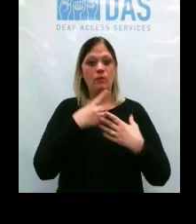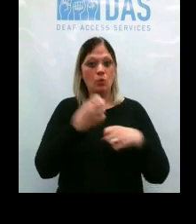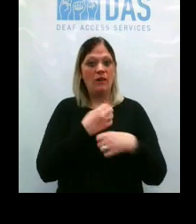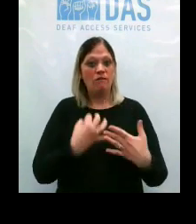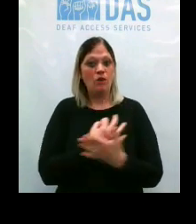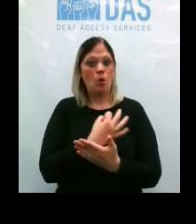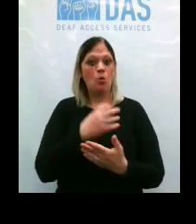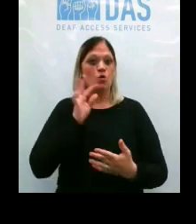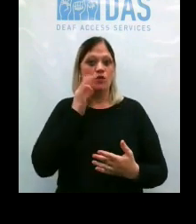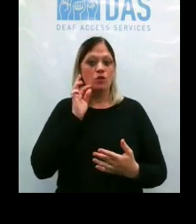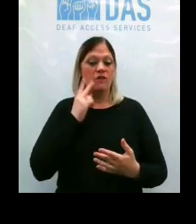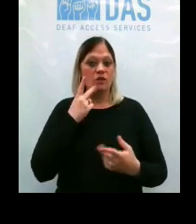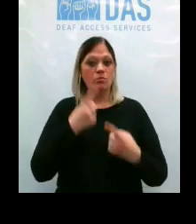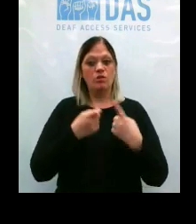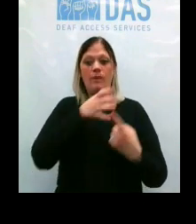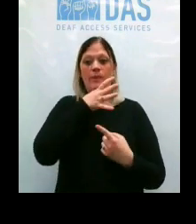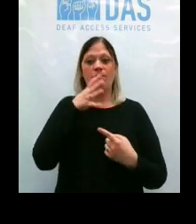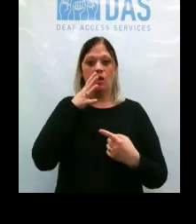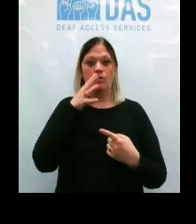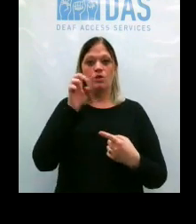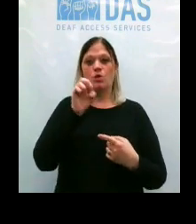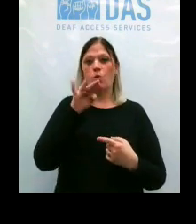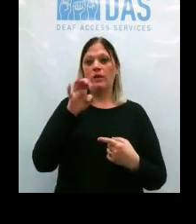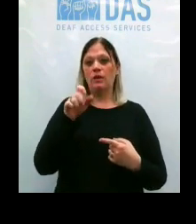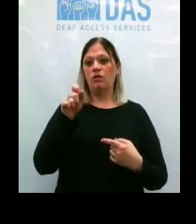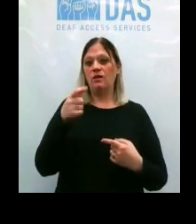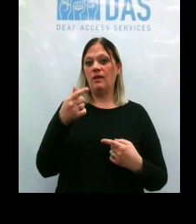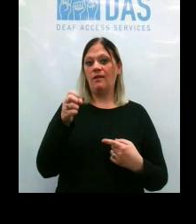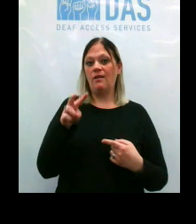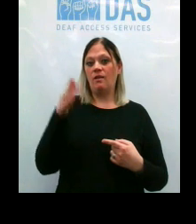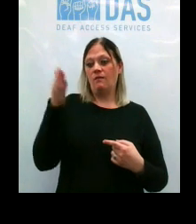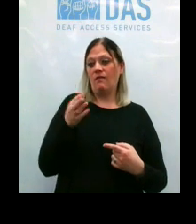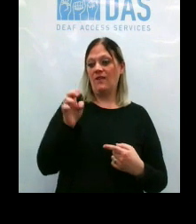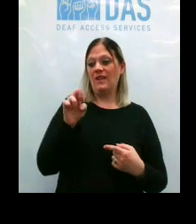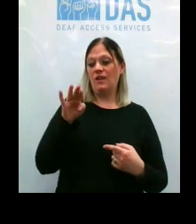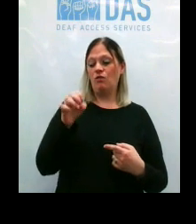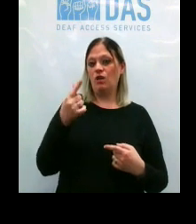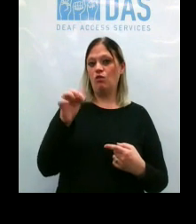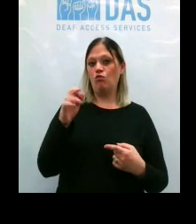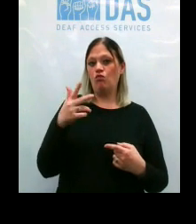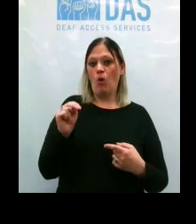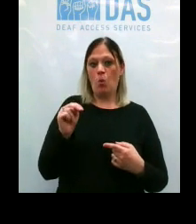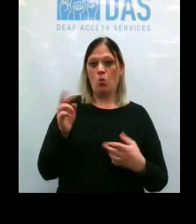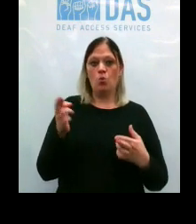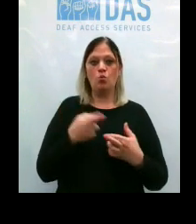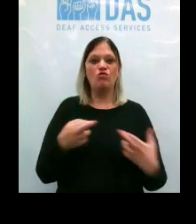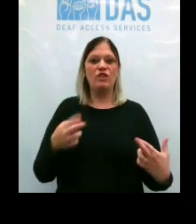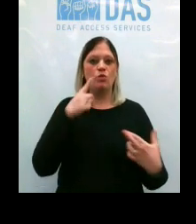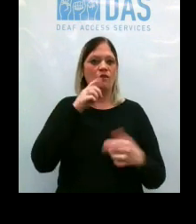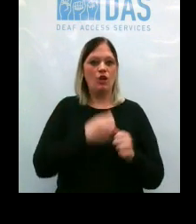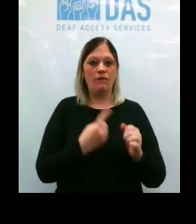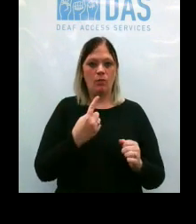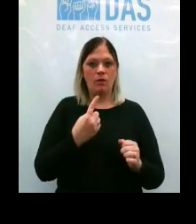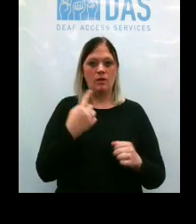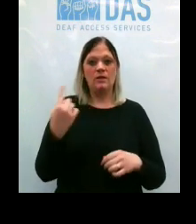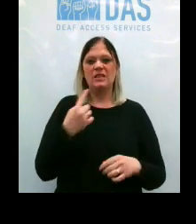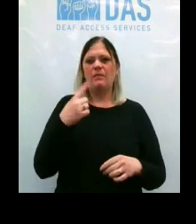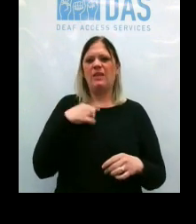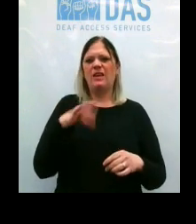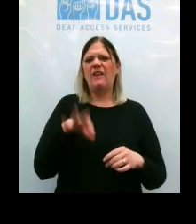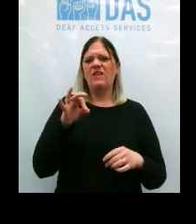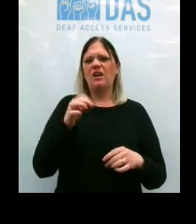straight from the farmers in our region. Go to erie.gov/Erie Grown. It's a resource hub for everyone. Something that I find a